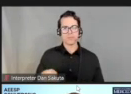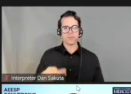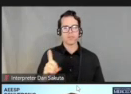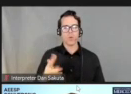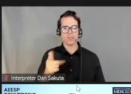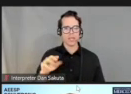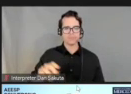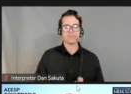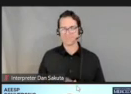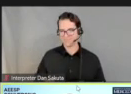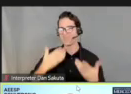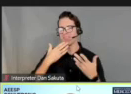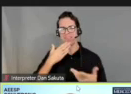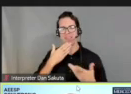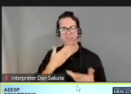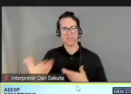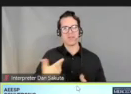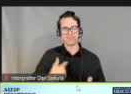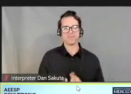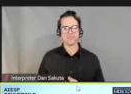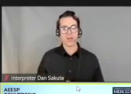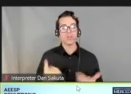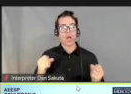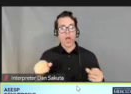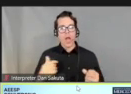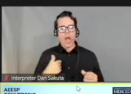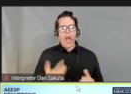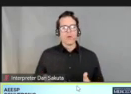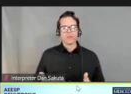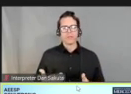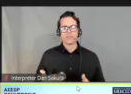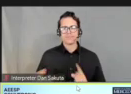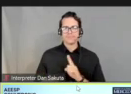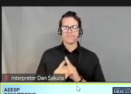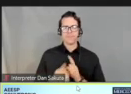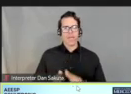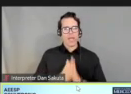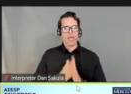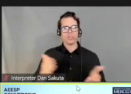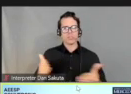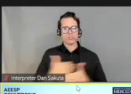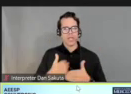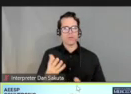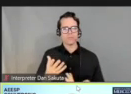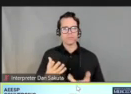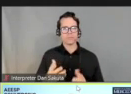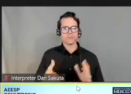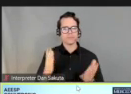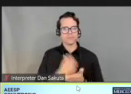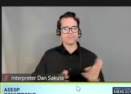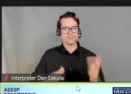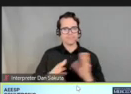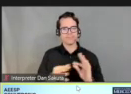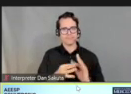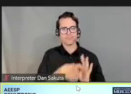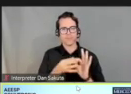Thank you. Thank you for having me. So I was asked to share some insights about water safety